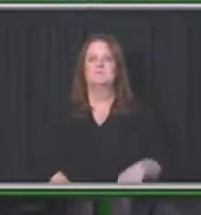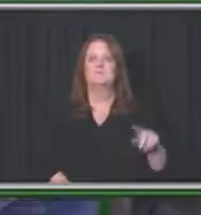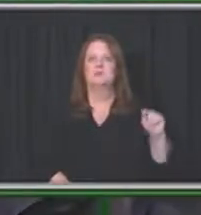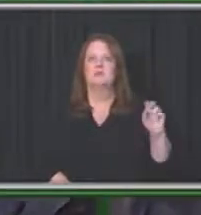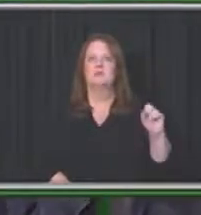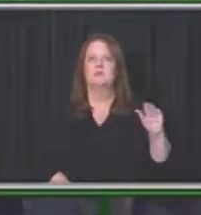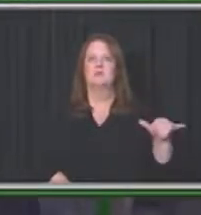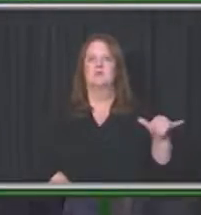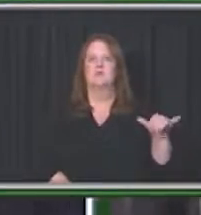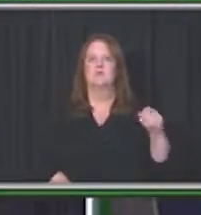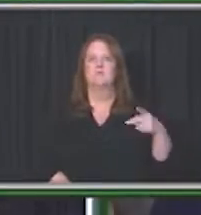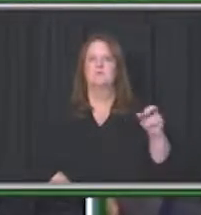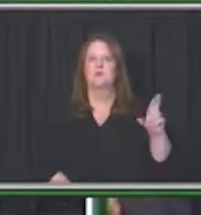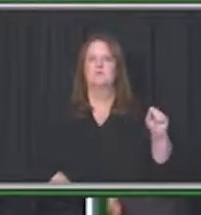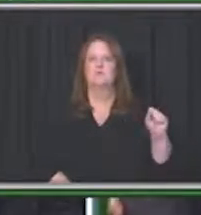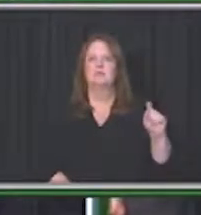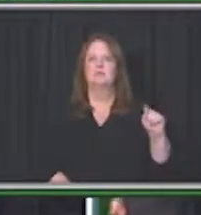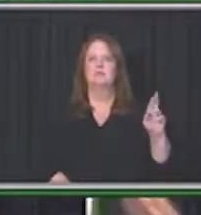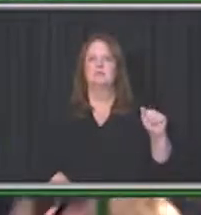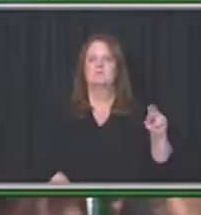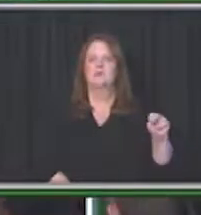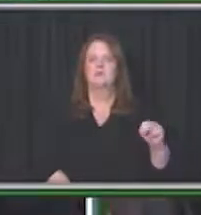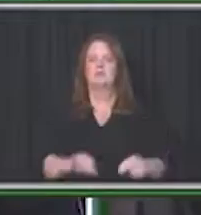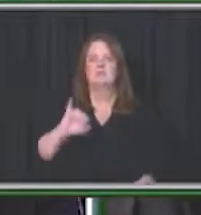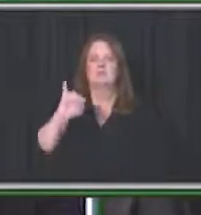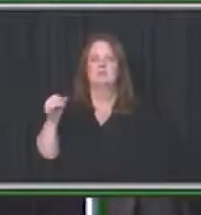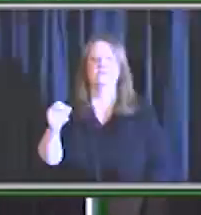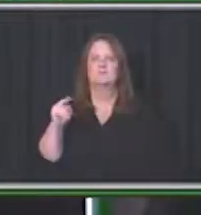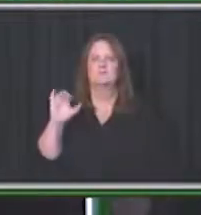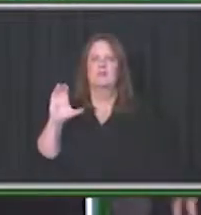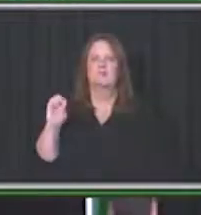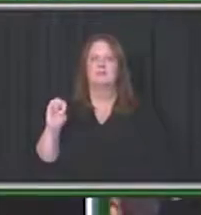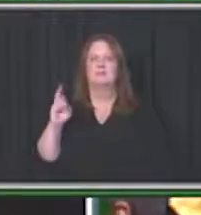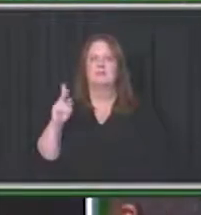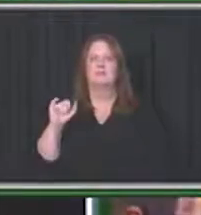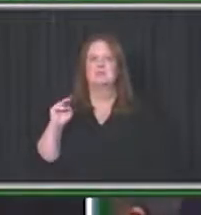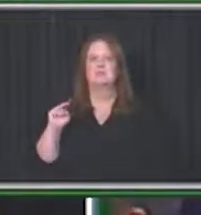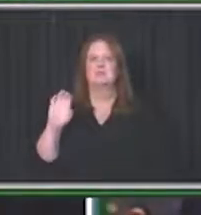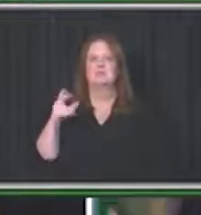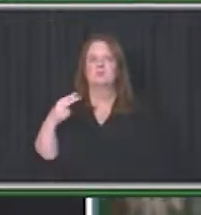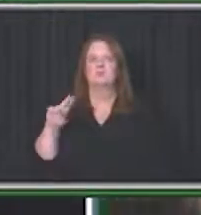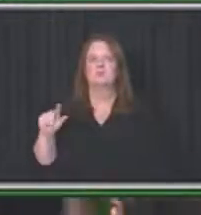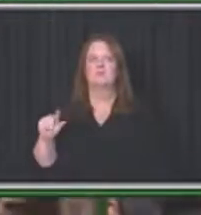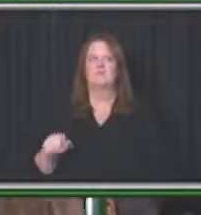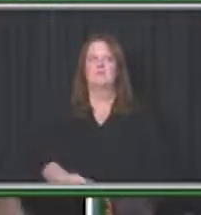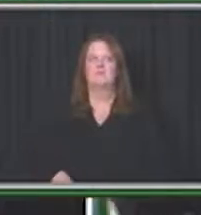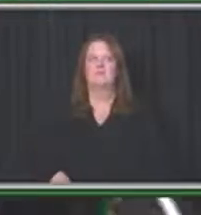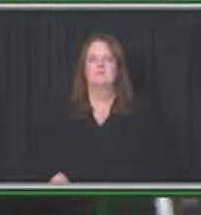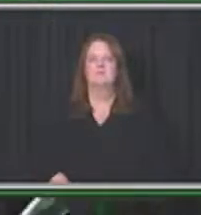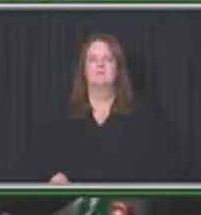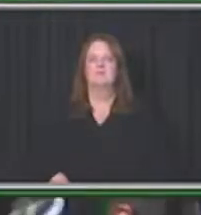Tony Karis Tran. Janice Kim Chung.